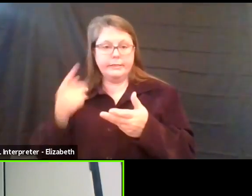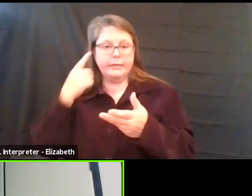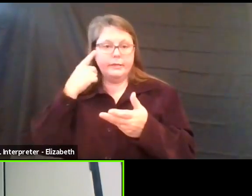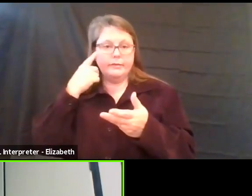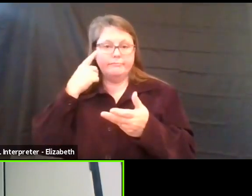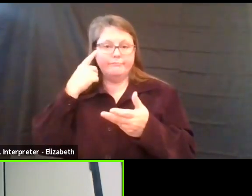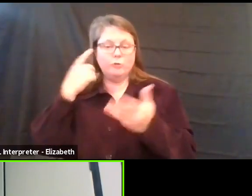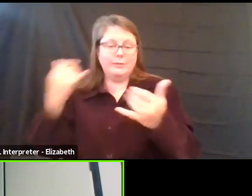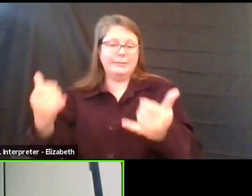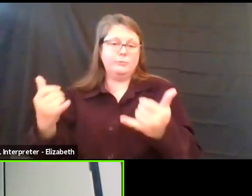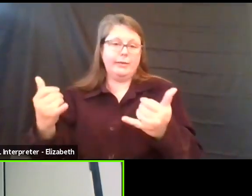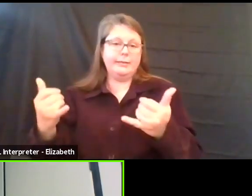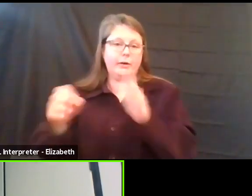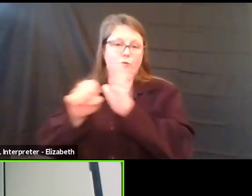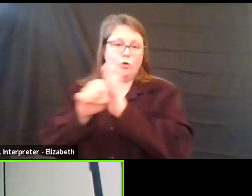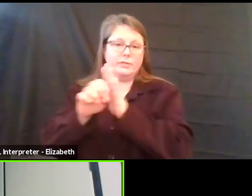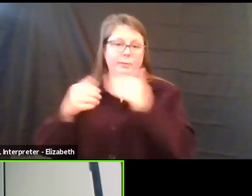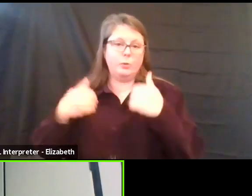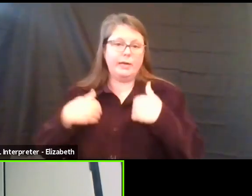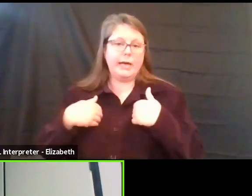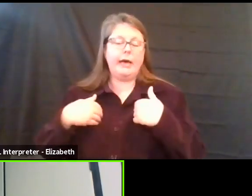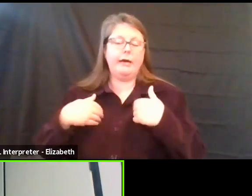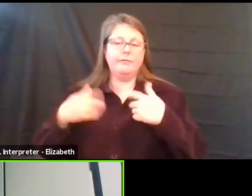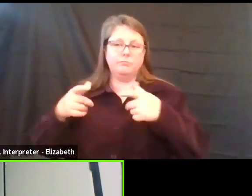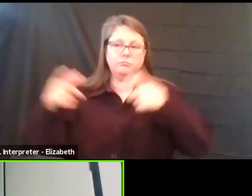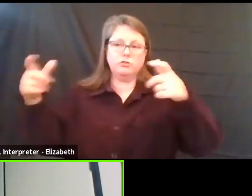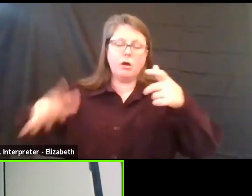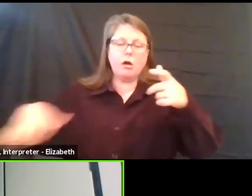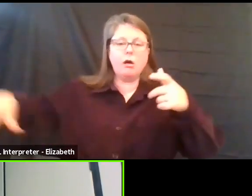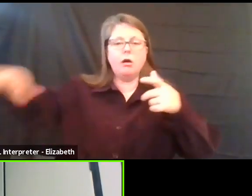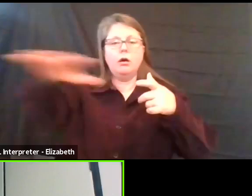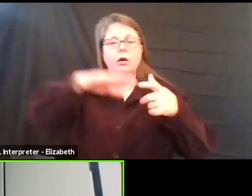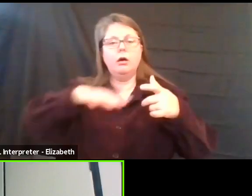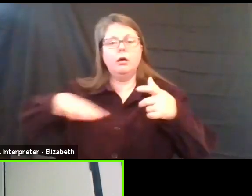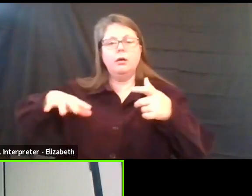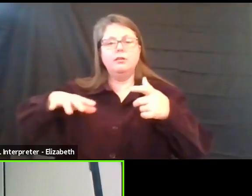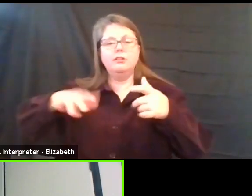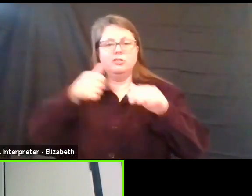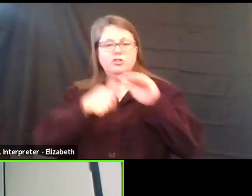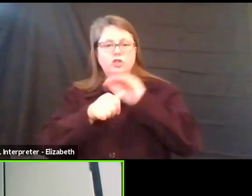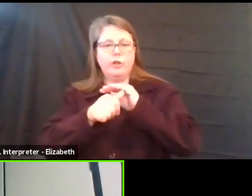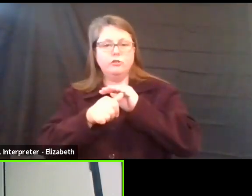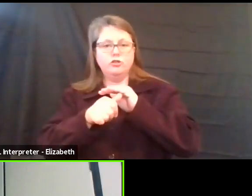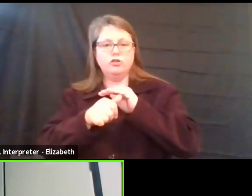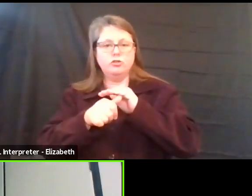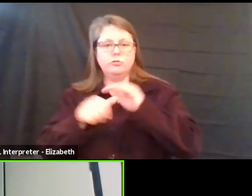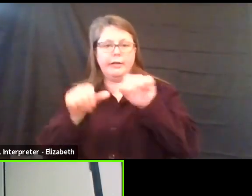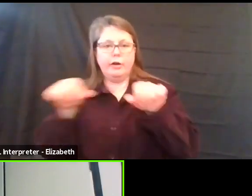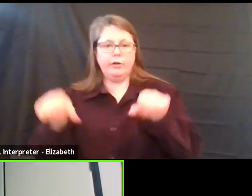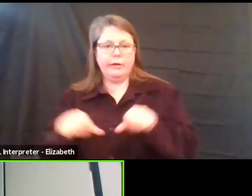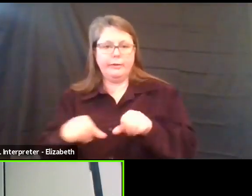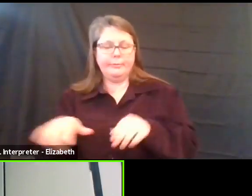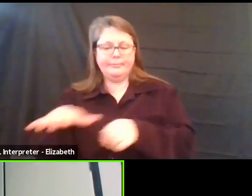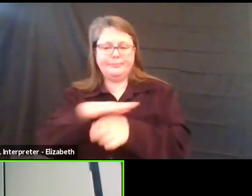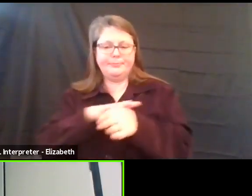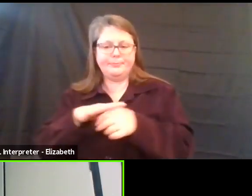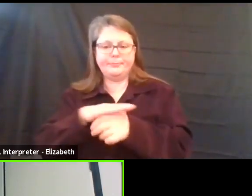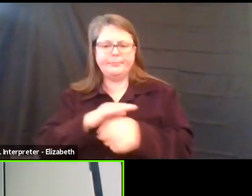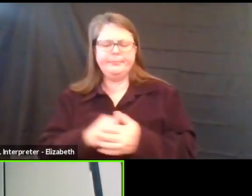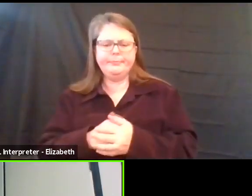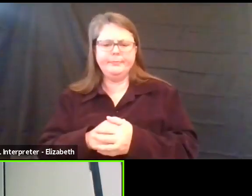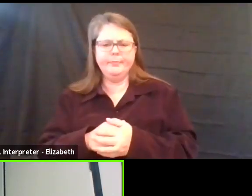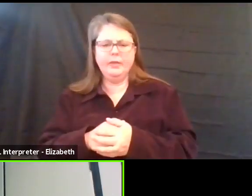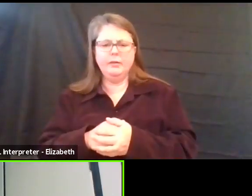are things that don't require a FEMA registration in order to be able to utilize